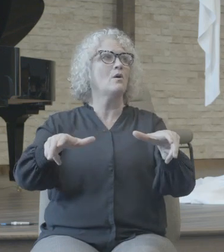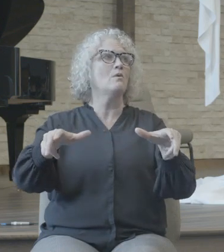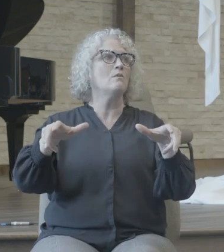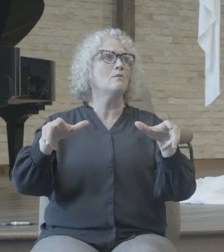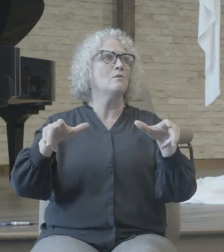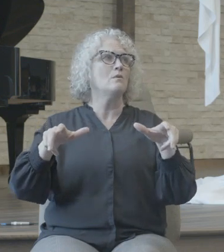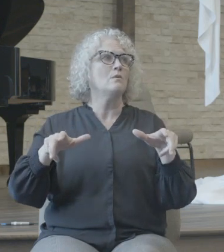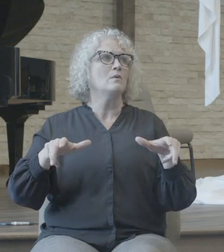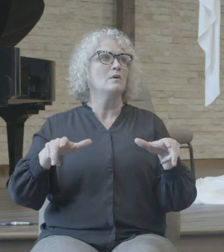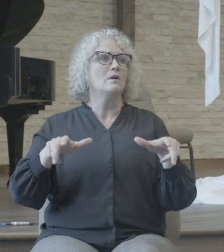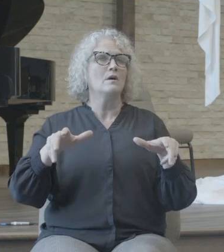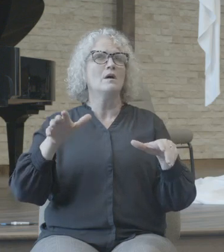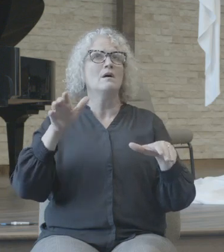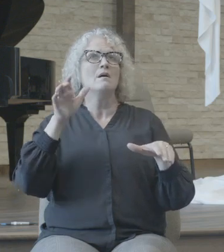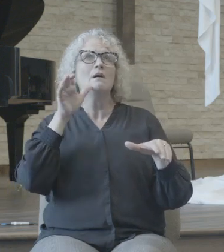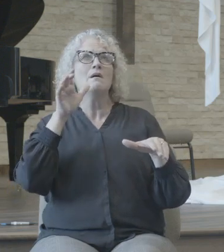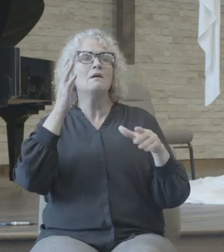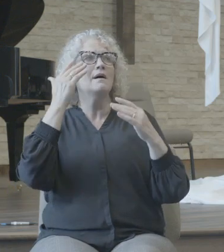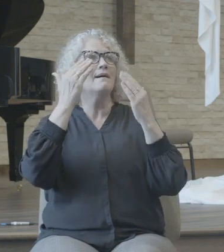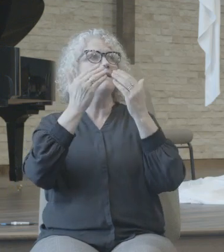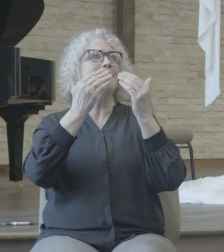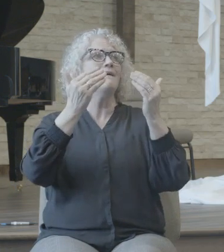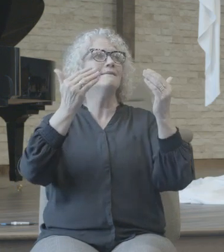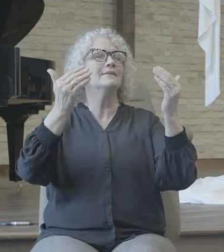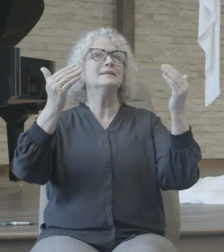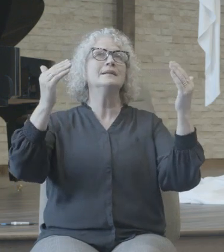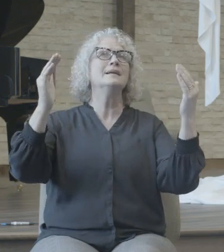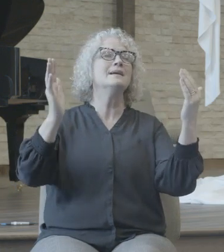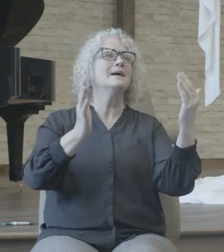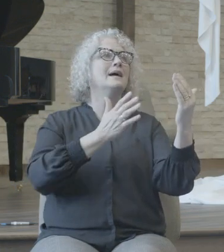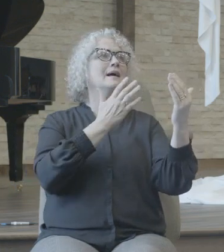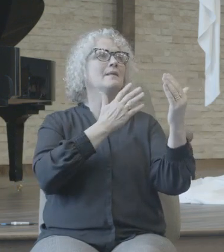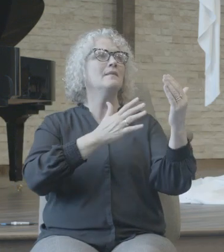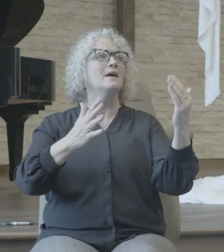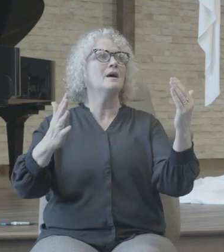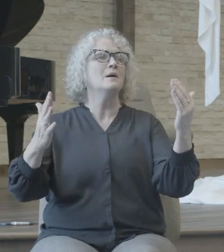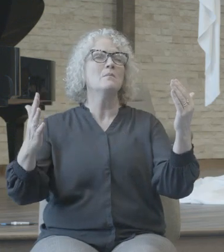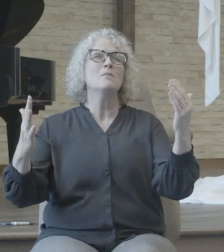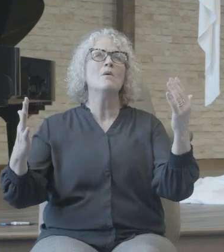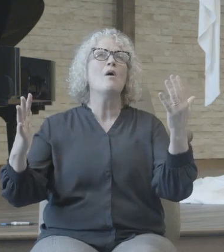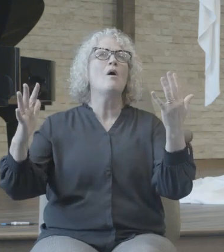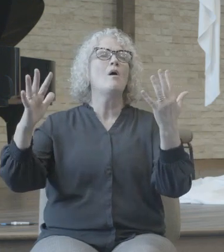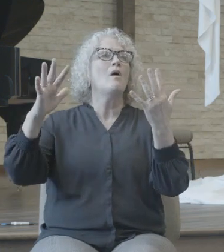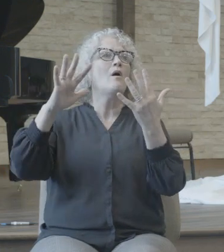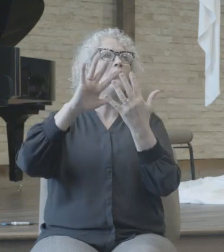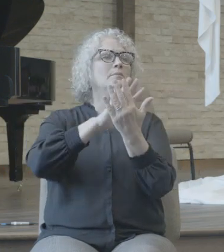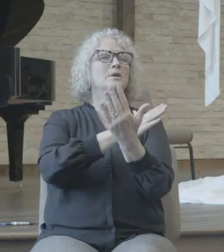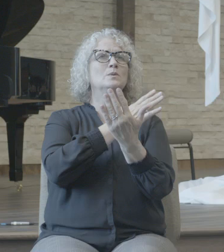Thank you.